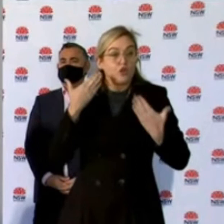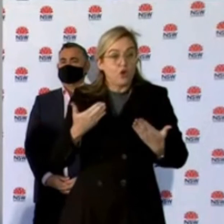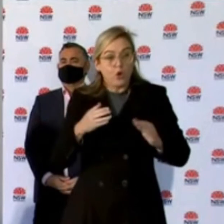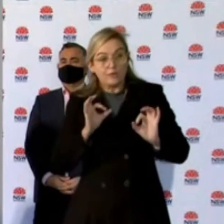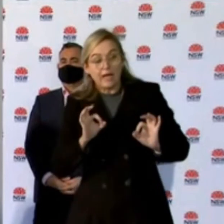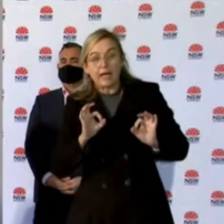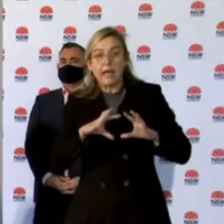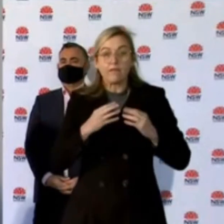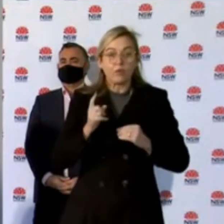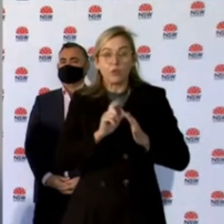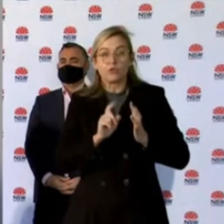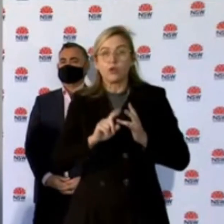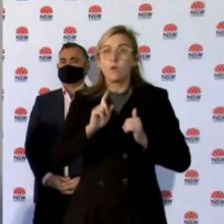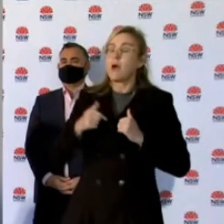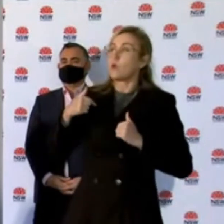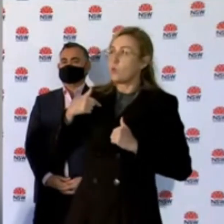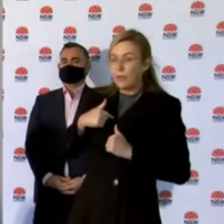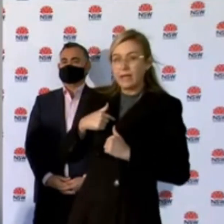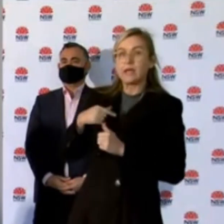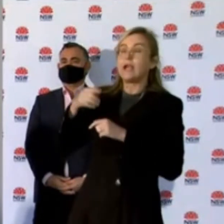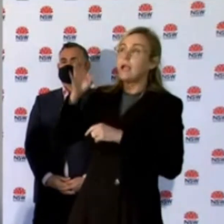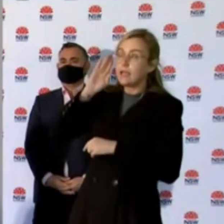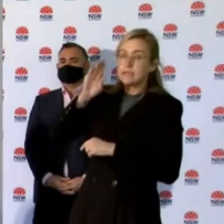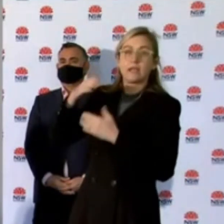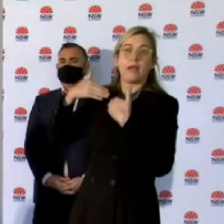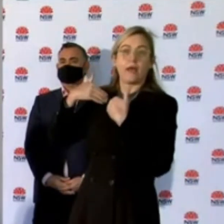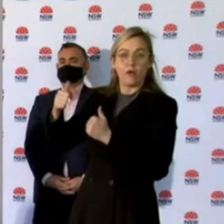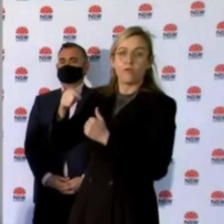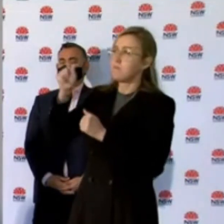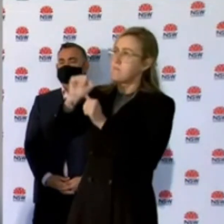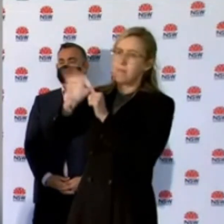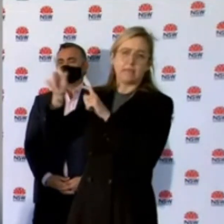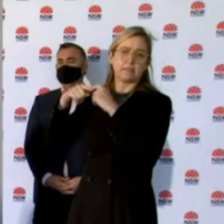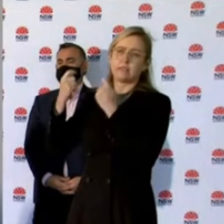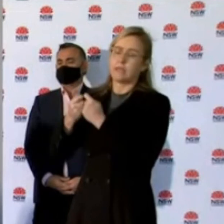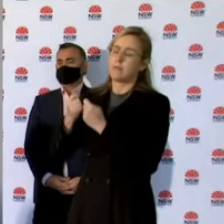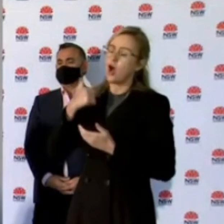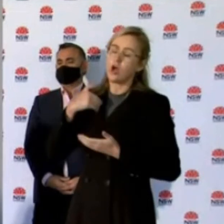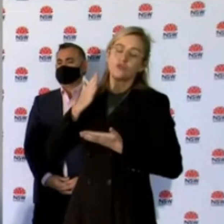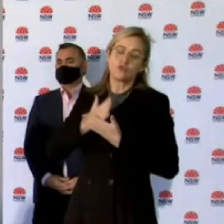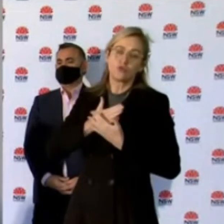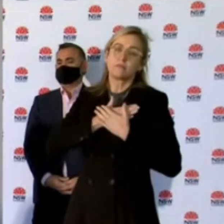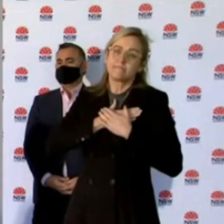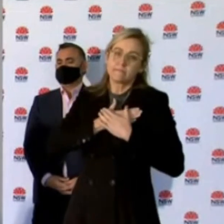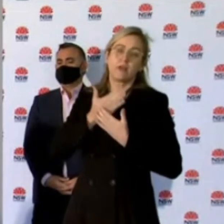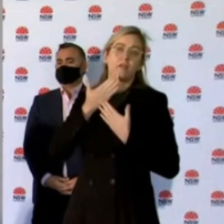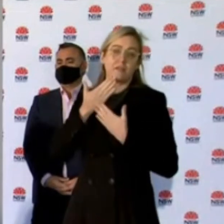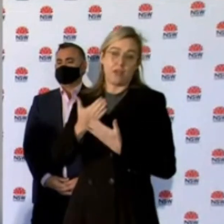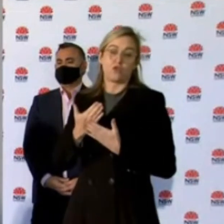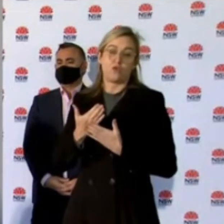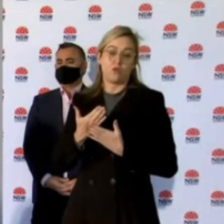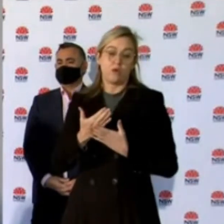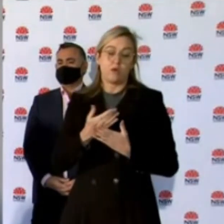We have the best teams, I believe, in our nation. And can I thank, from the bottom of my heart, those business